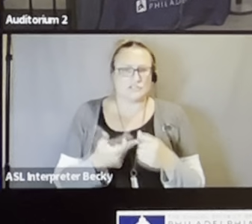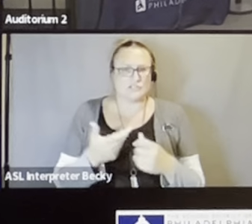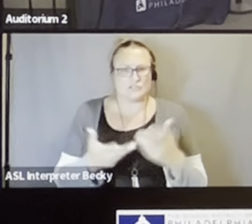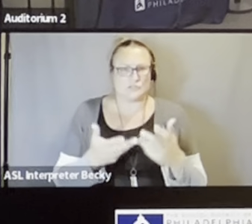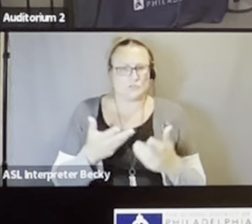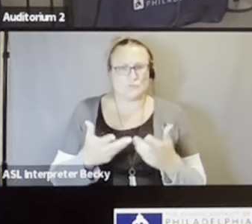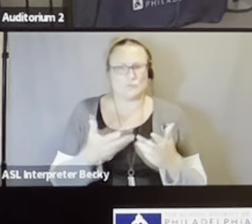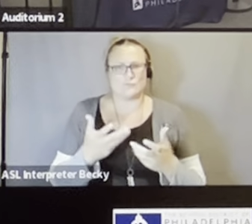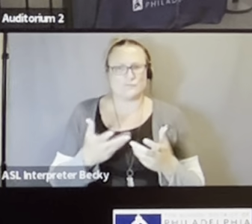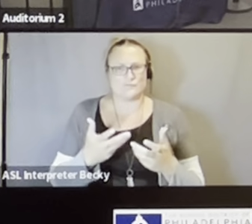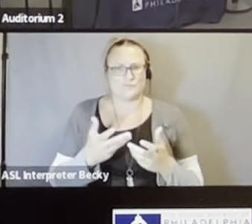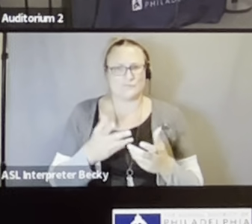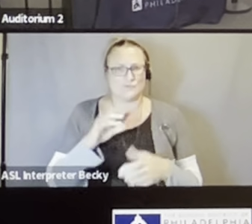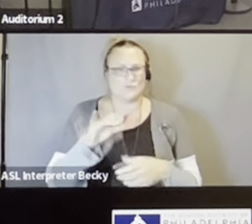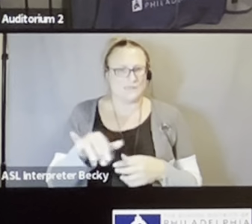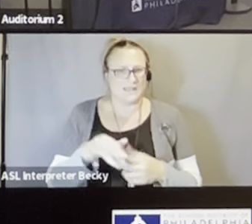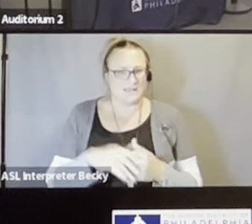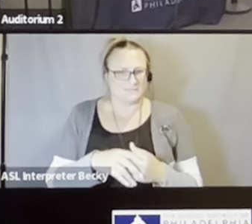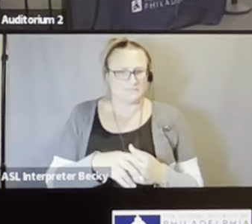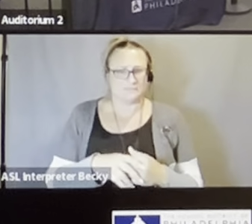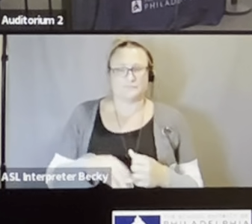to deal with.